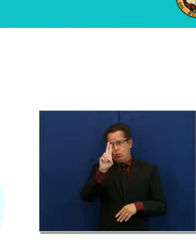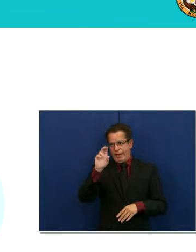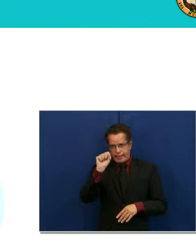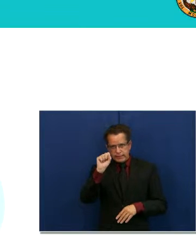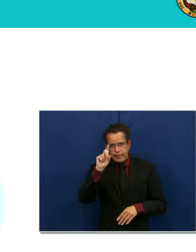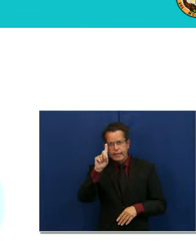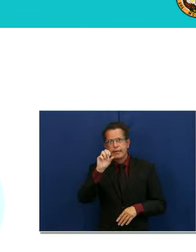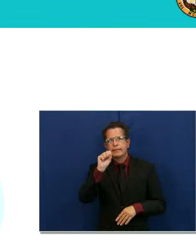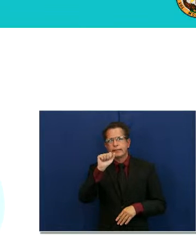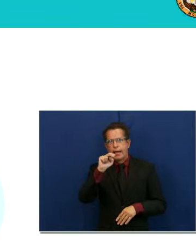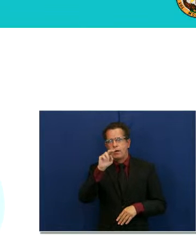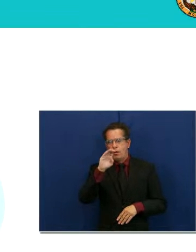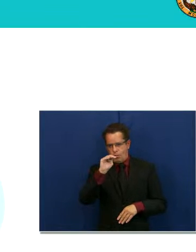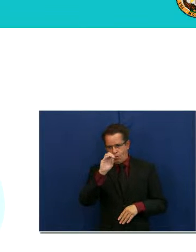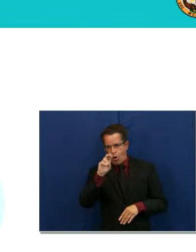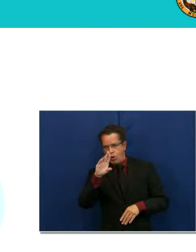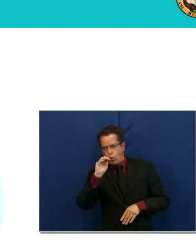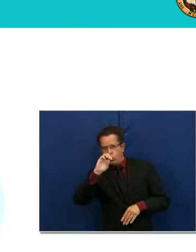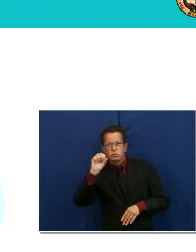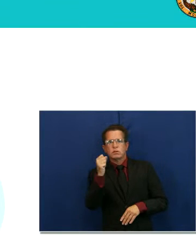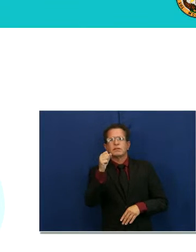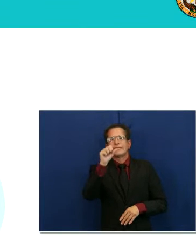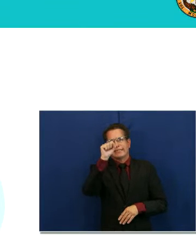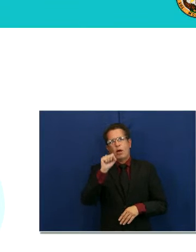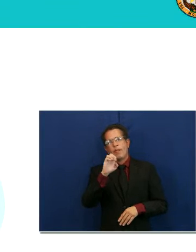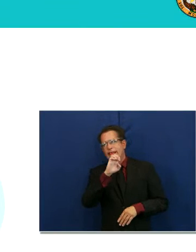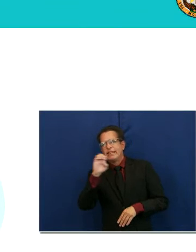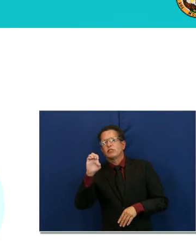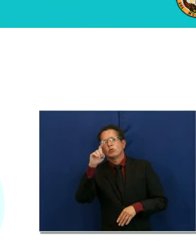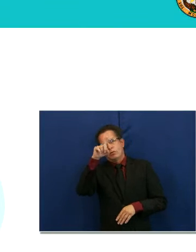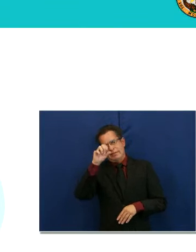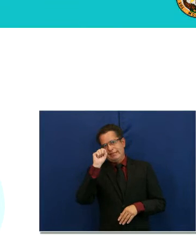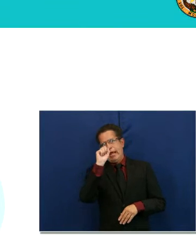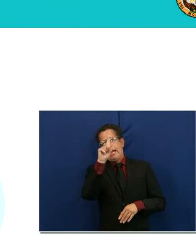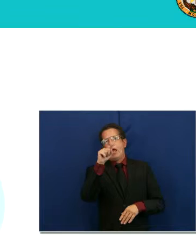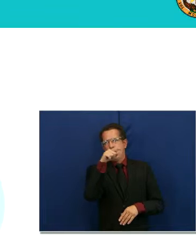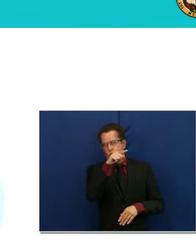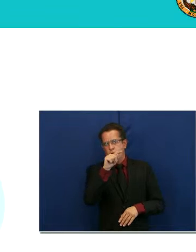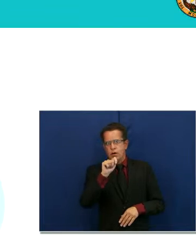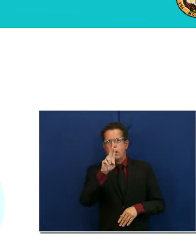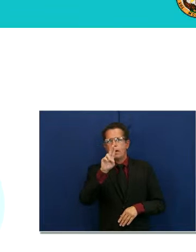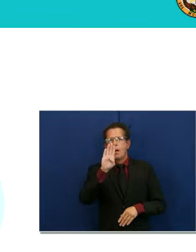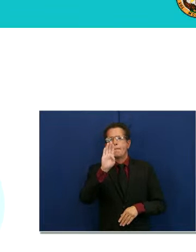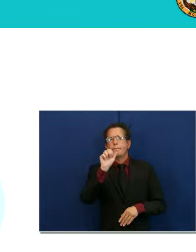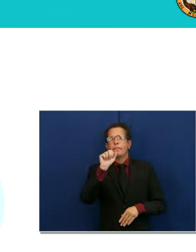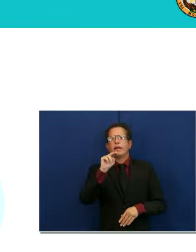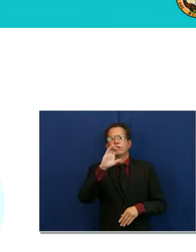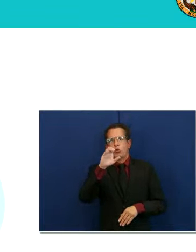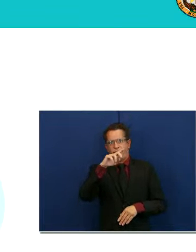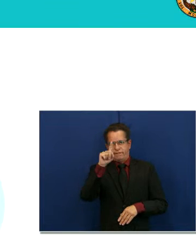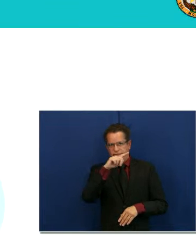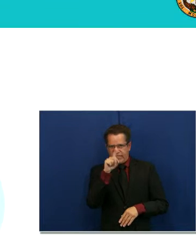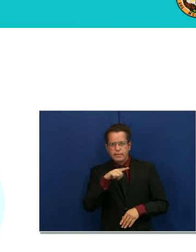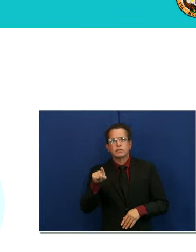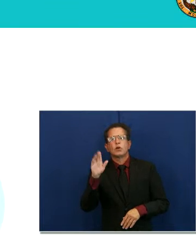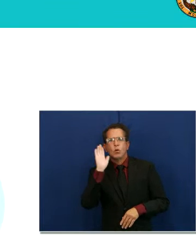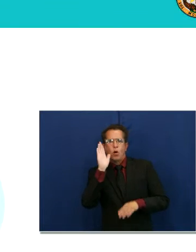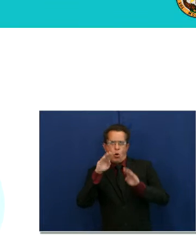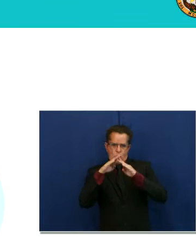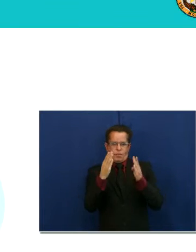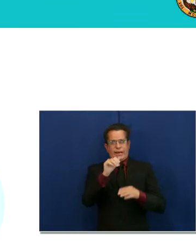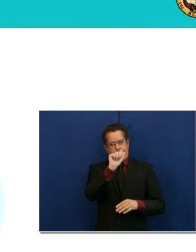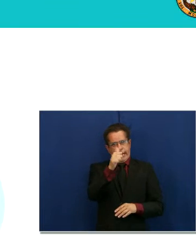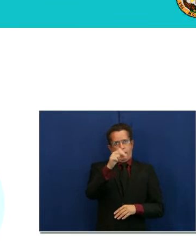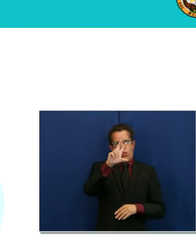USD, San Marcos, and the southeastern San Diego facility at Tubman Chavez will be open from 10:30